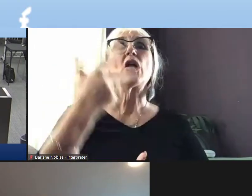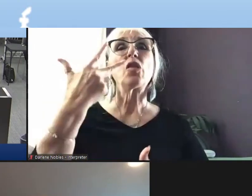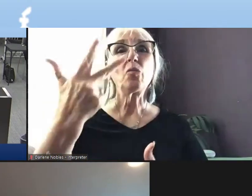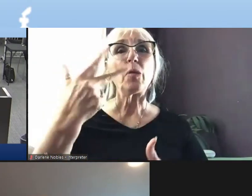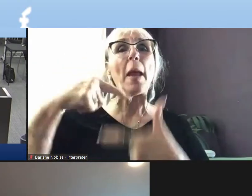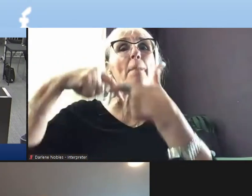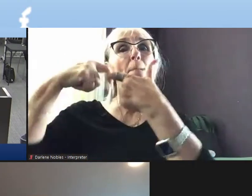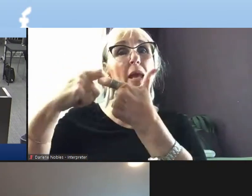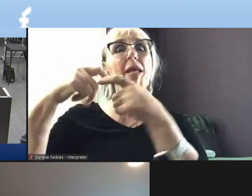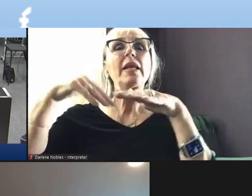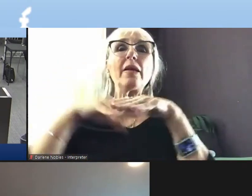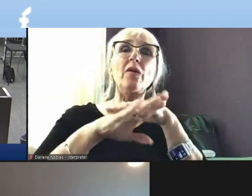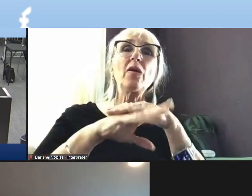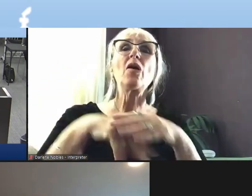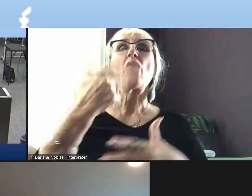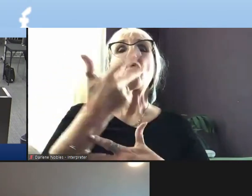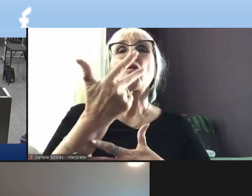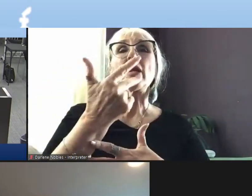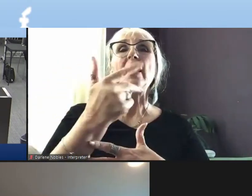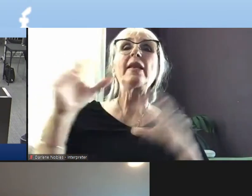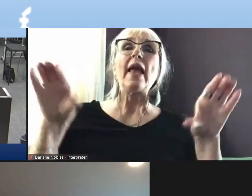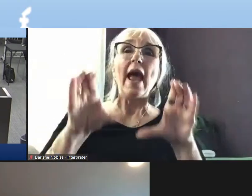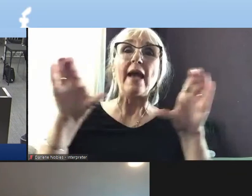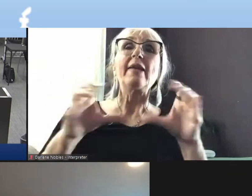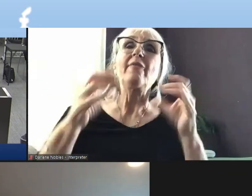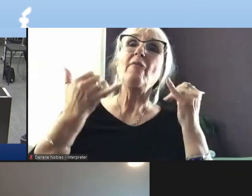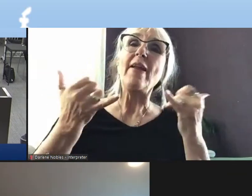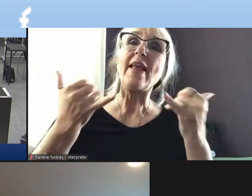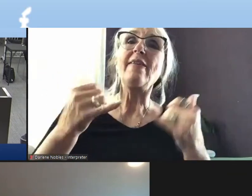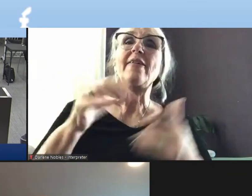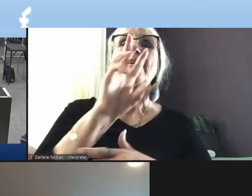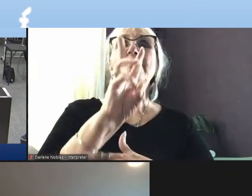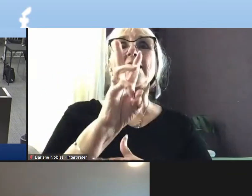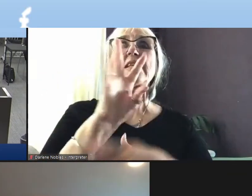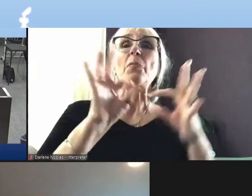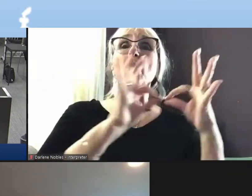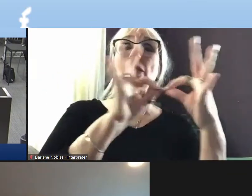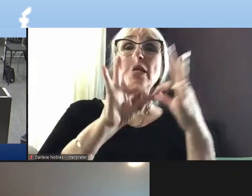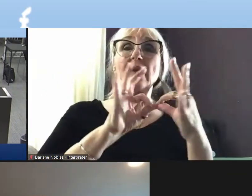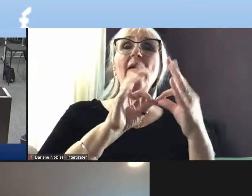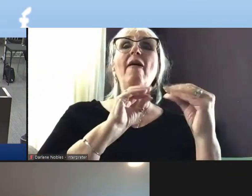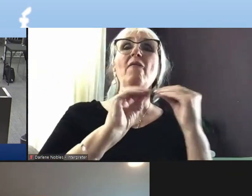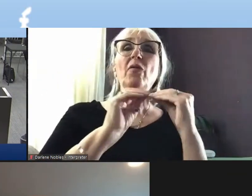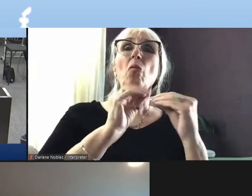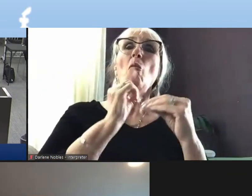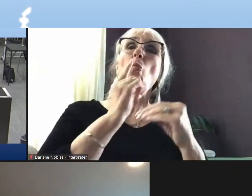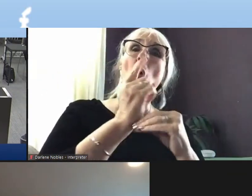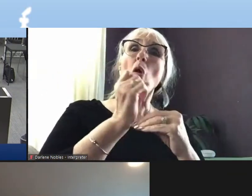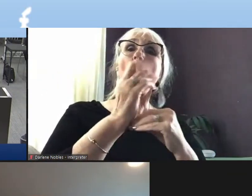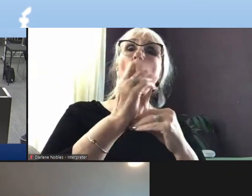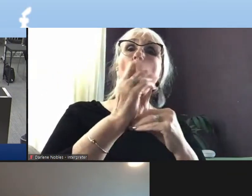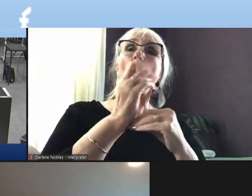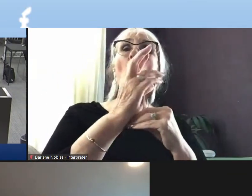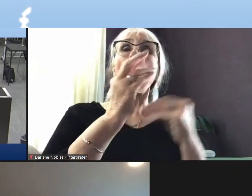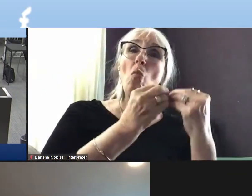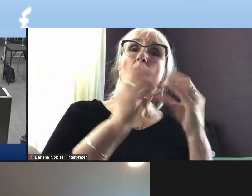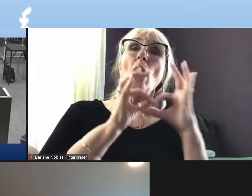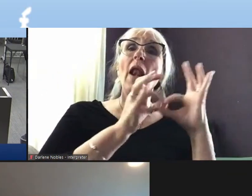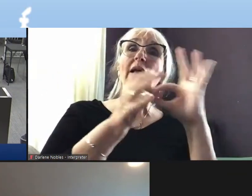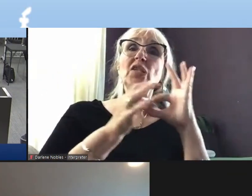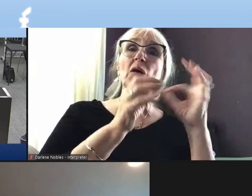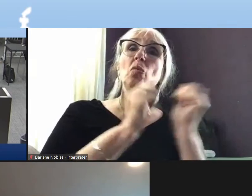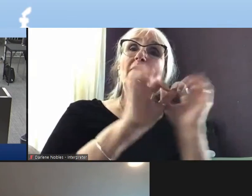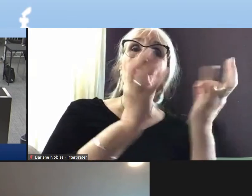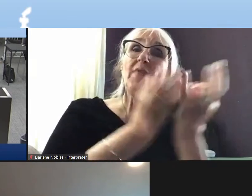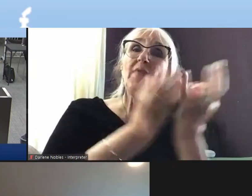13 active right now. 6 participants have repaired 1 or more relationships with their family. 6 have